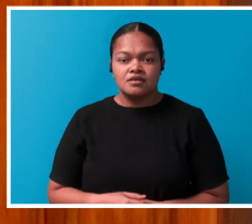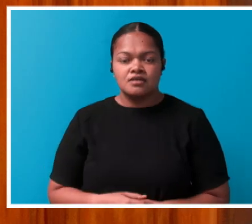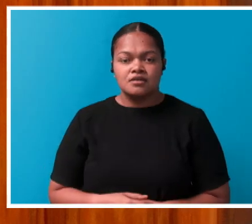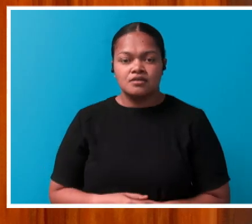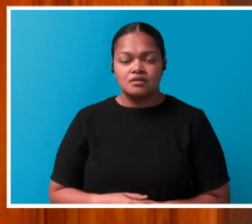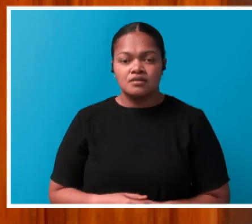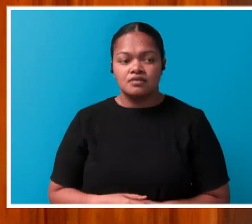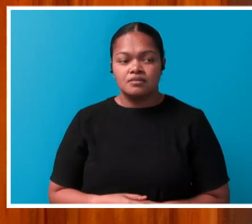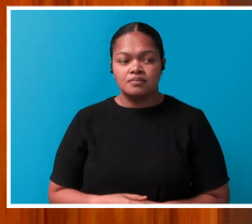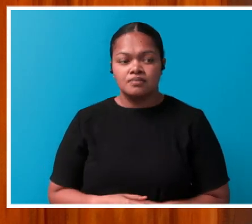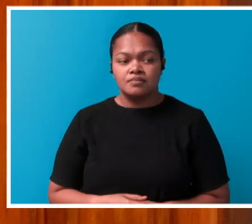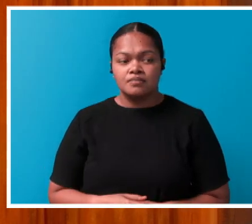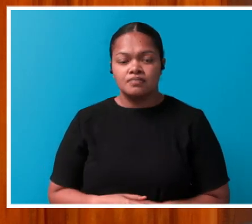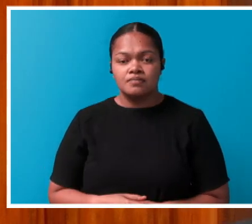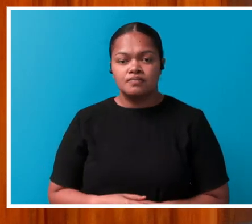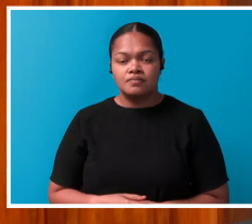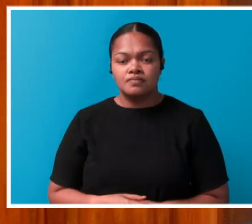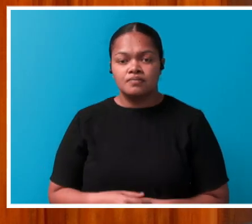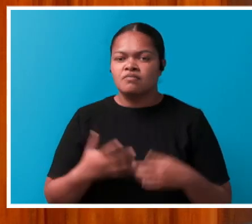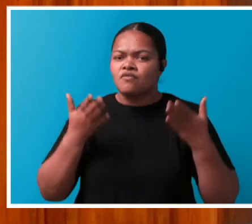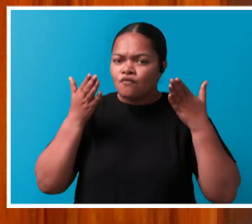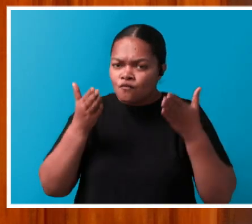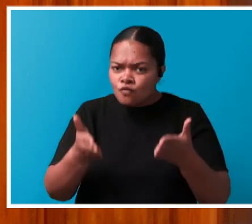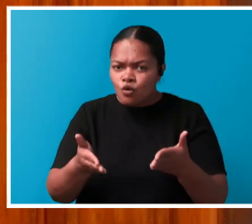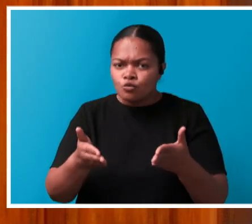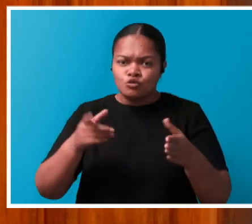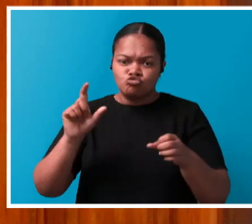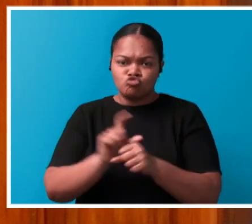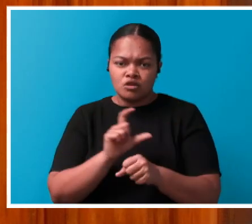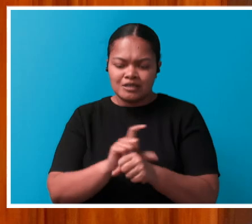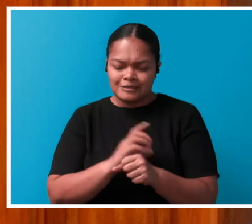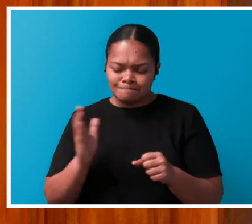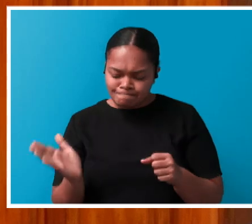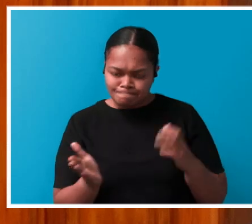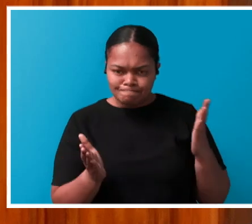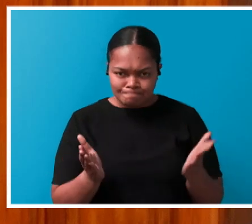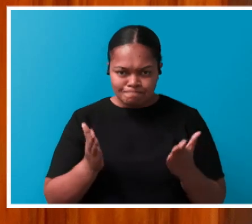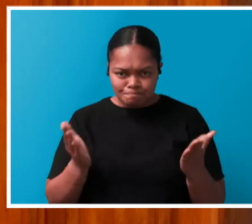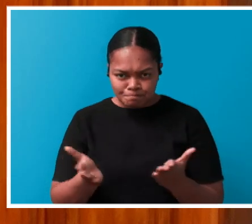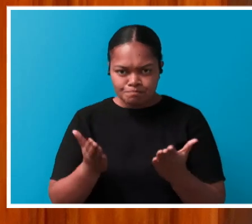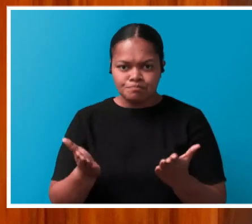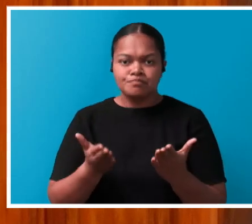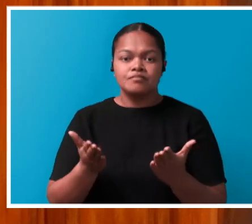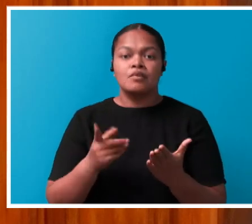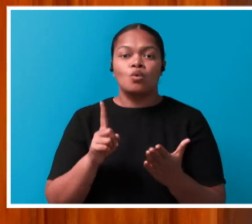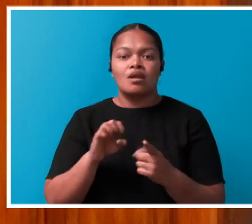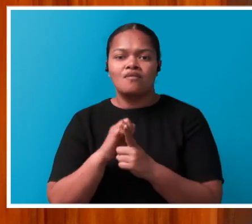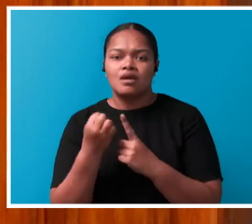Simultaneously, it focused on creating an enabling environment that promotes